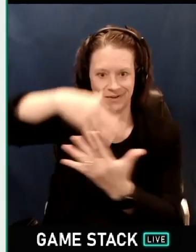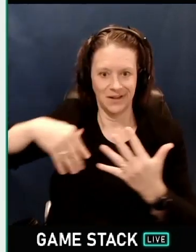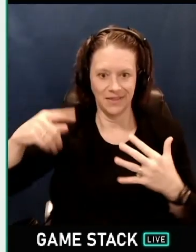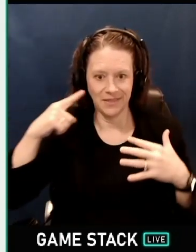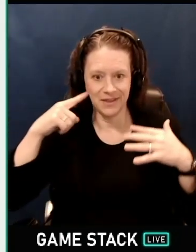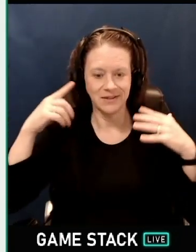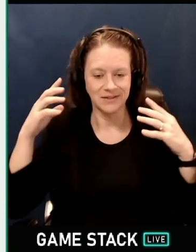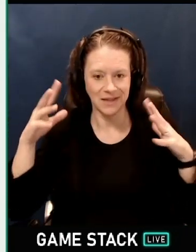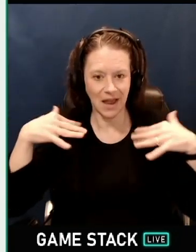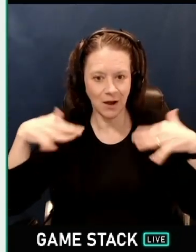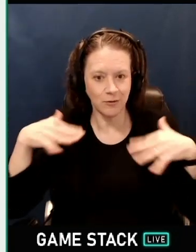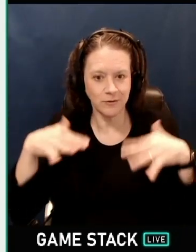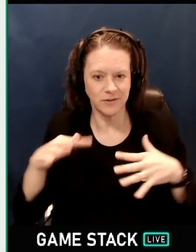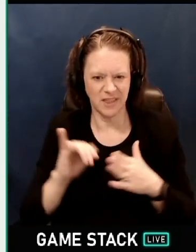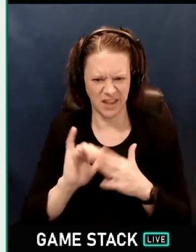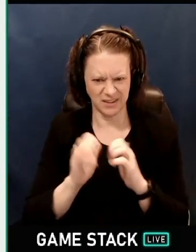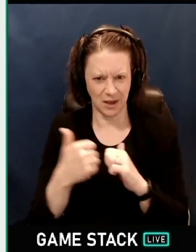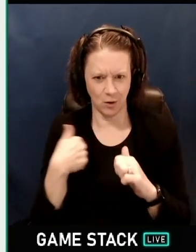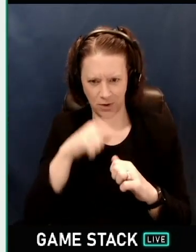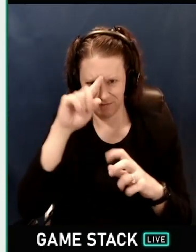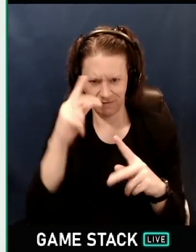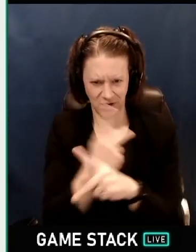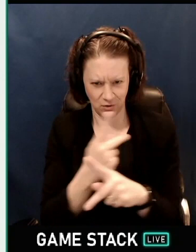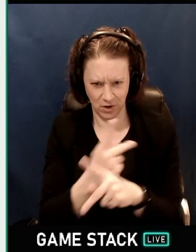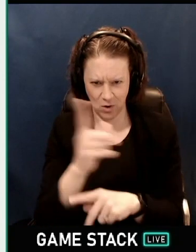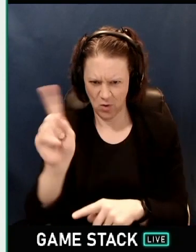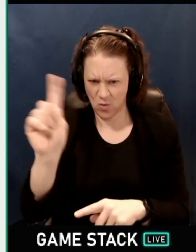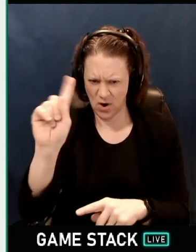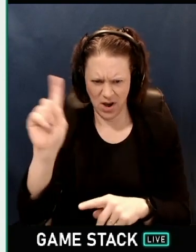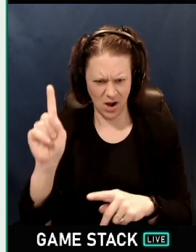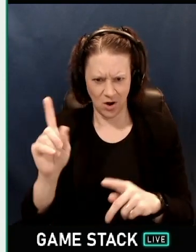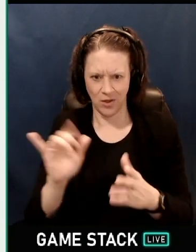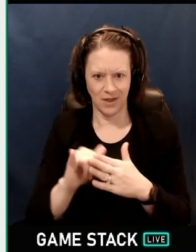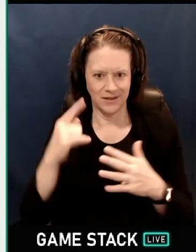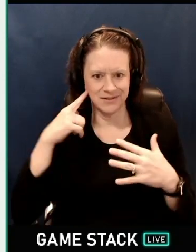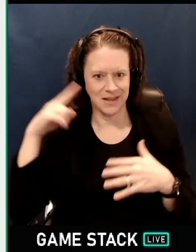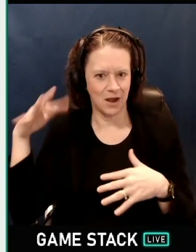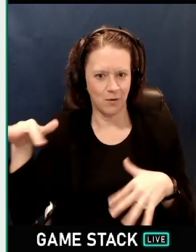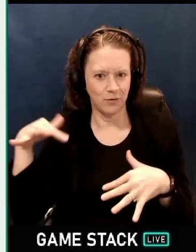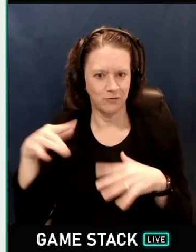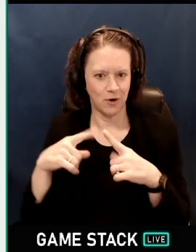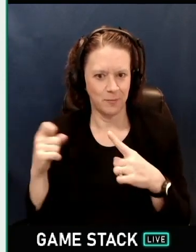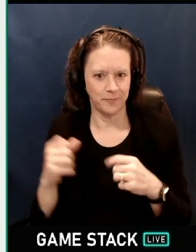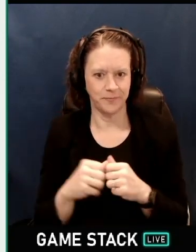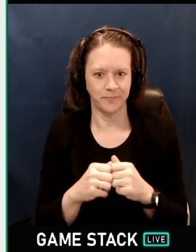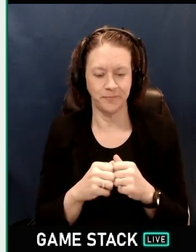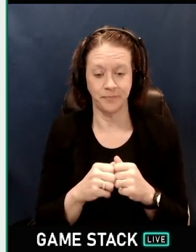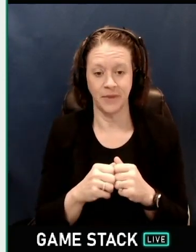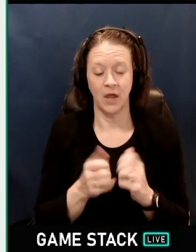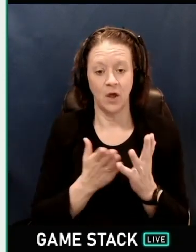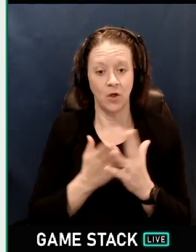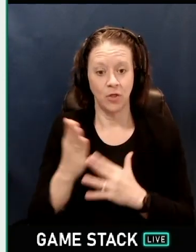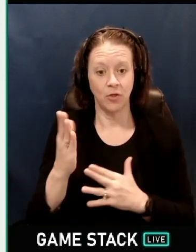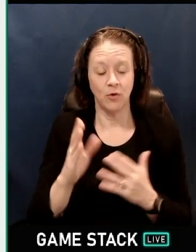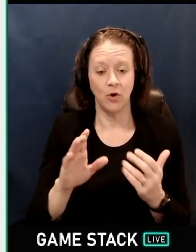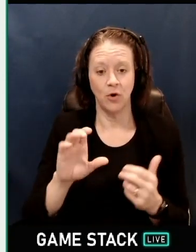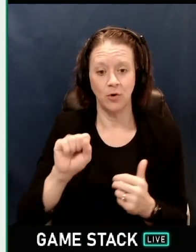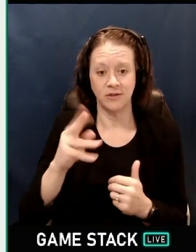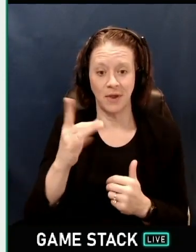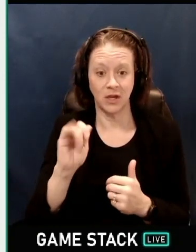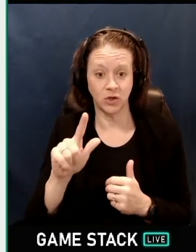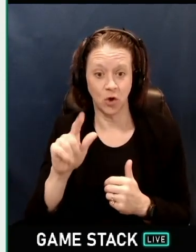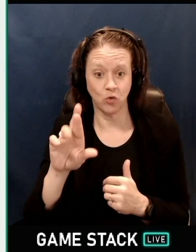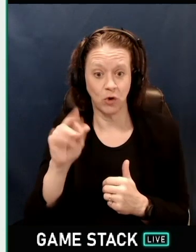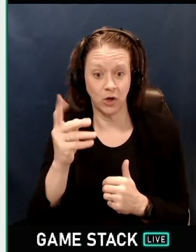understand sounds in the world. With spatial rendering, we do this through what's called head relative transform function, or